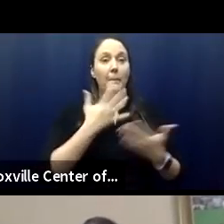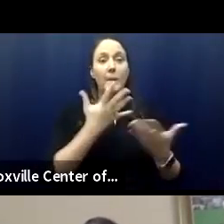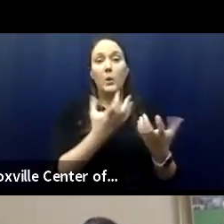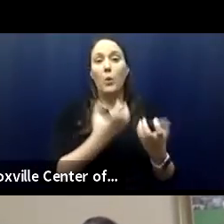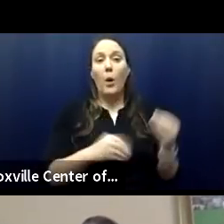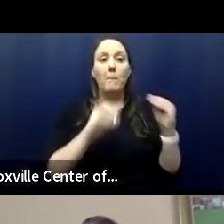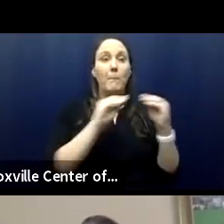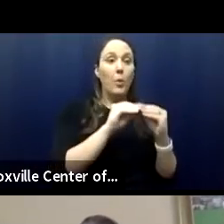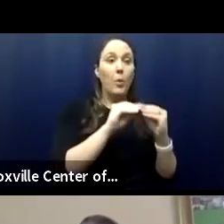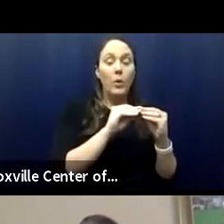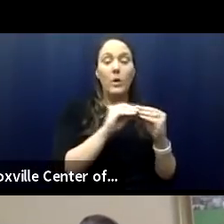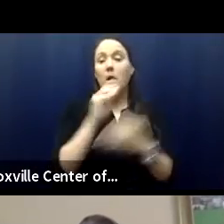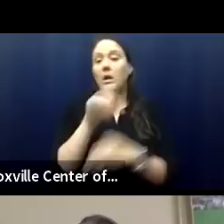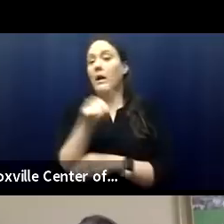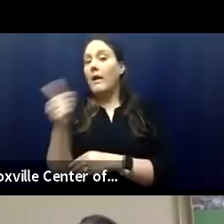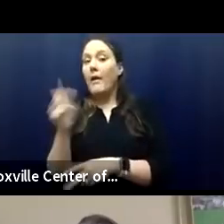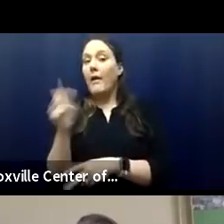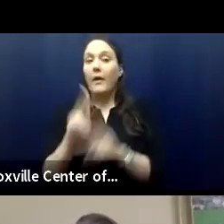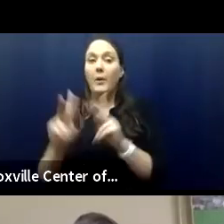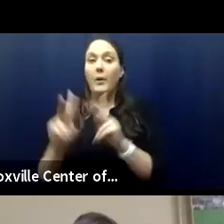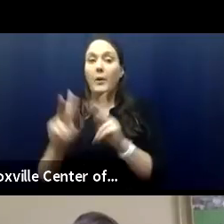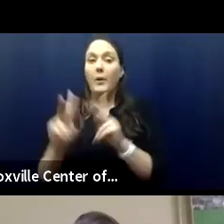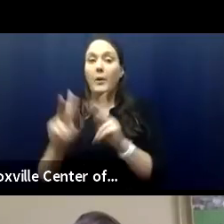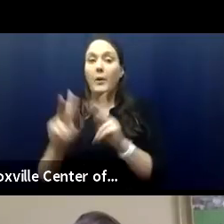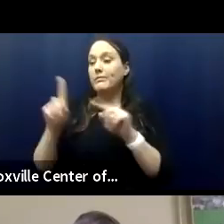people, for various reasons, do not.